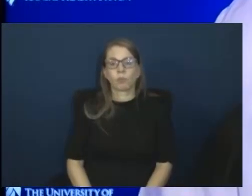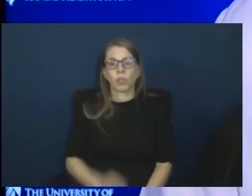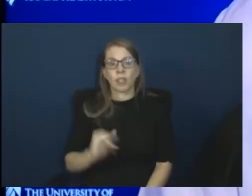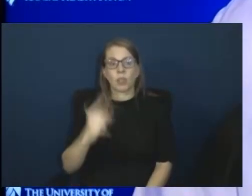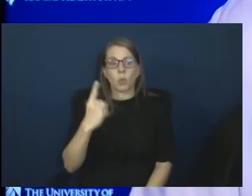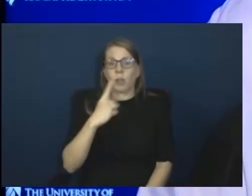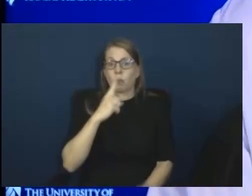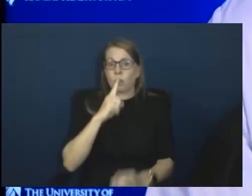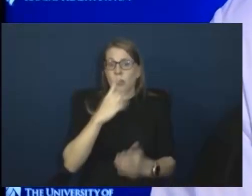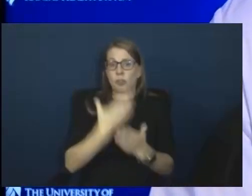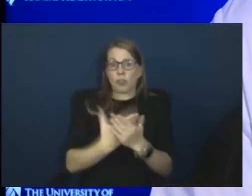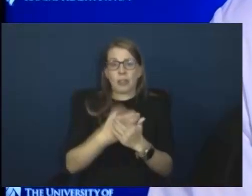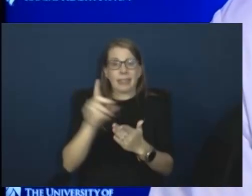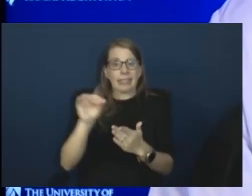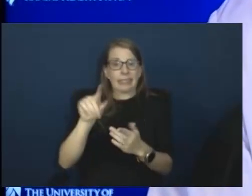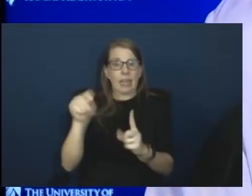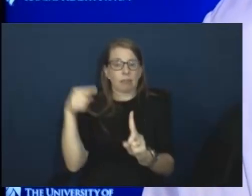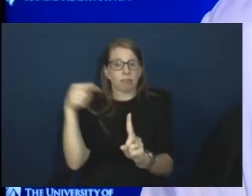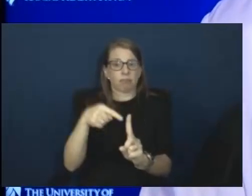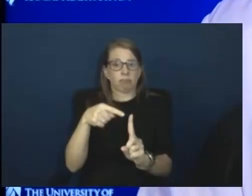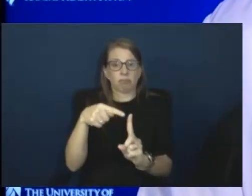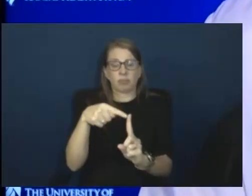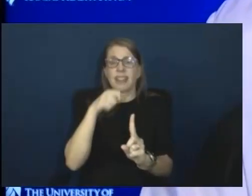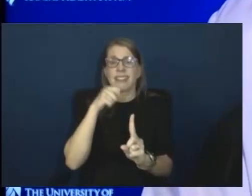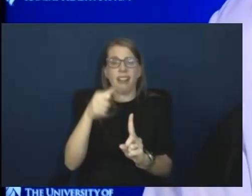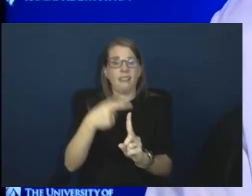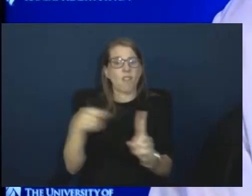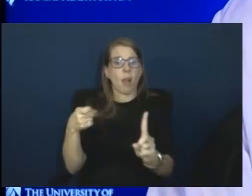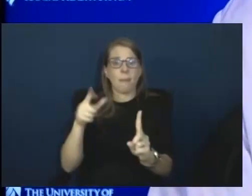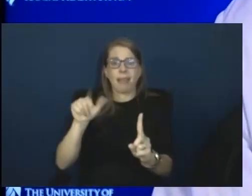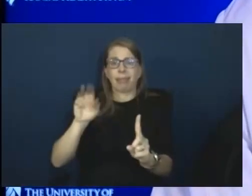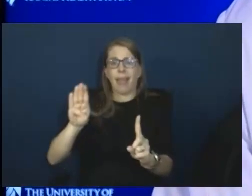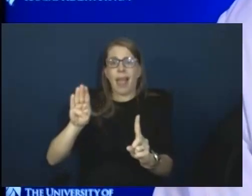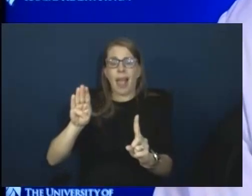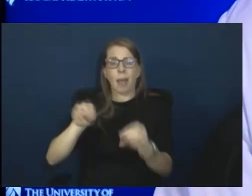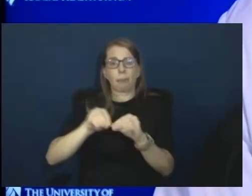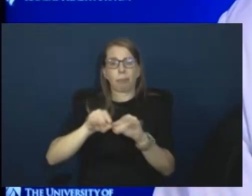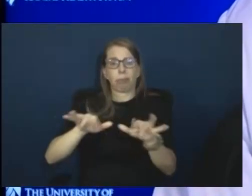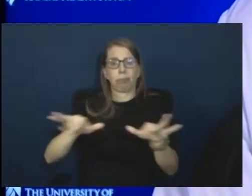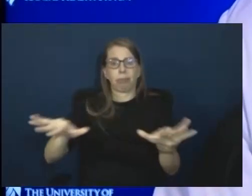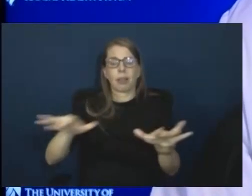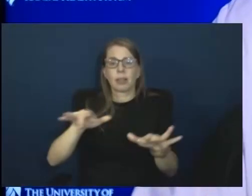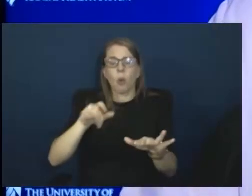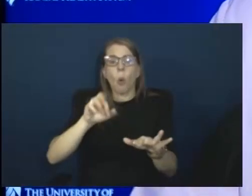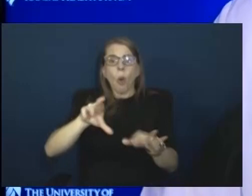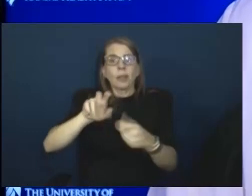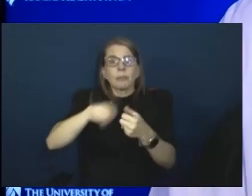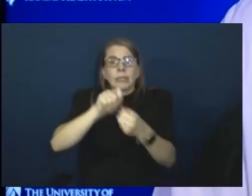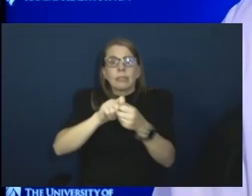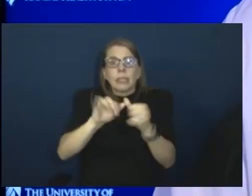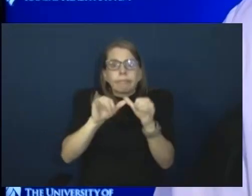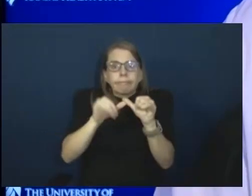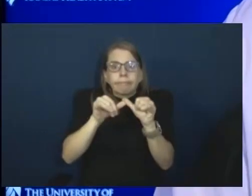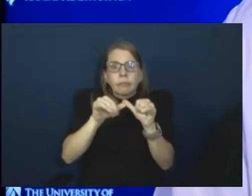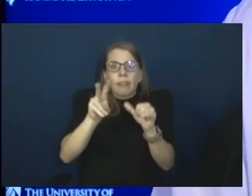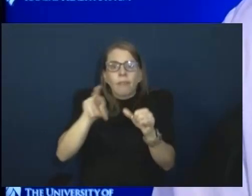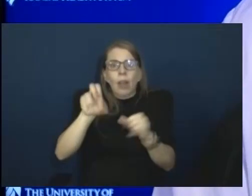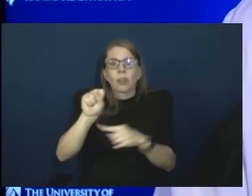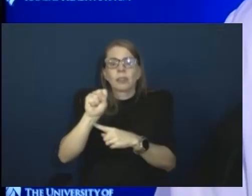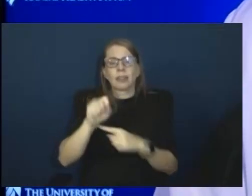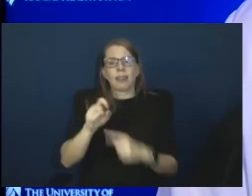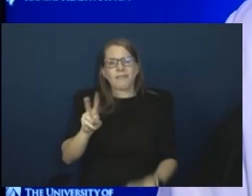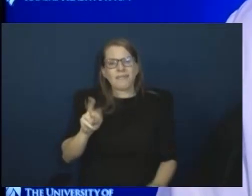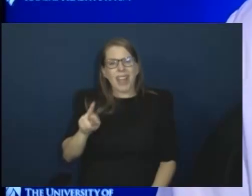people will point to, that this is not from a lab leak or a specific engineered virus, because virology